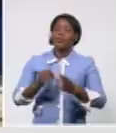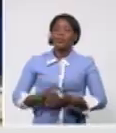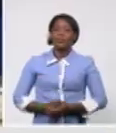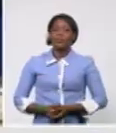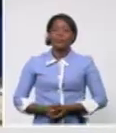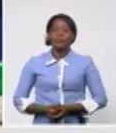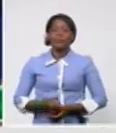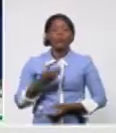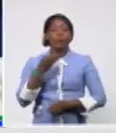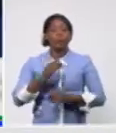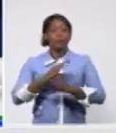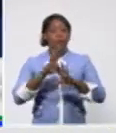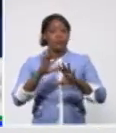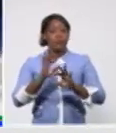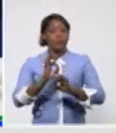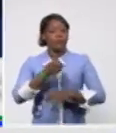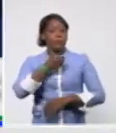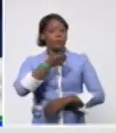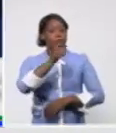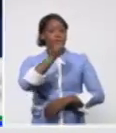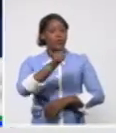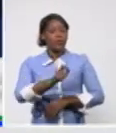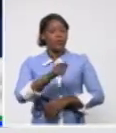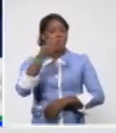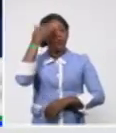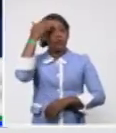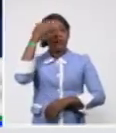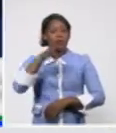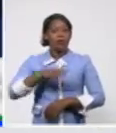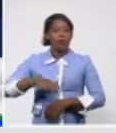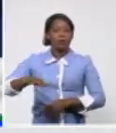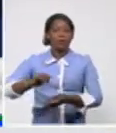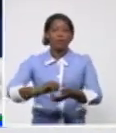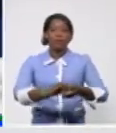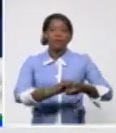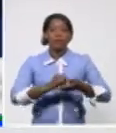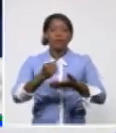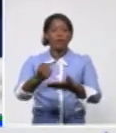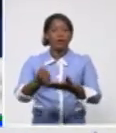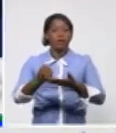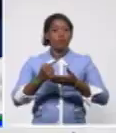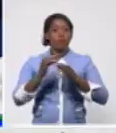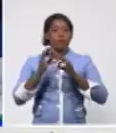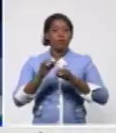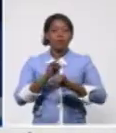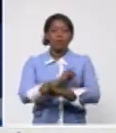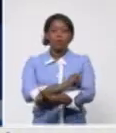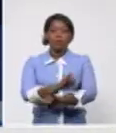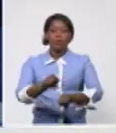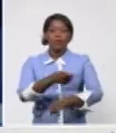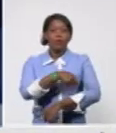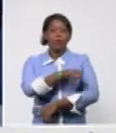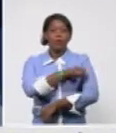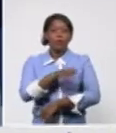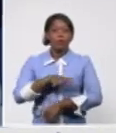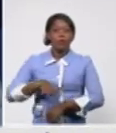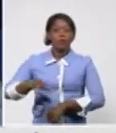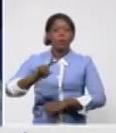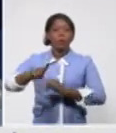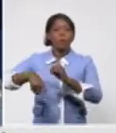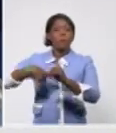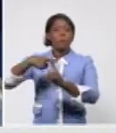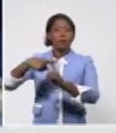Good morning to everyone, to Umberto, to all those who make this broadcast possible, including our sign